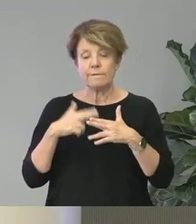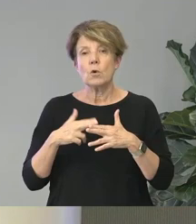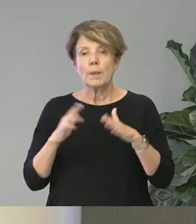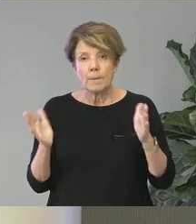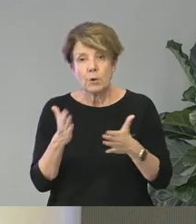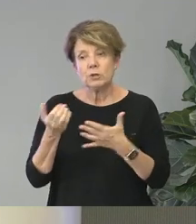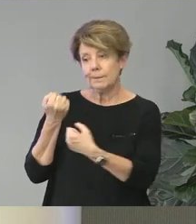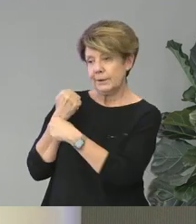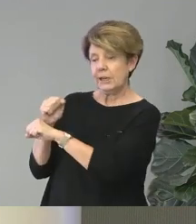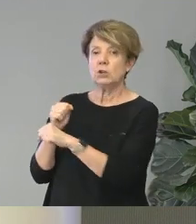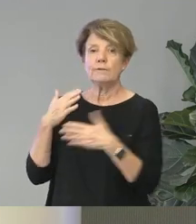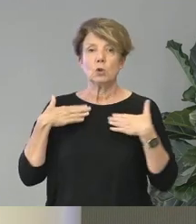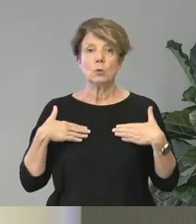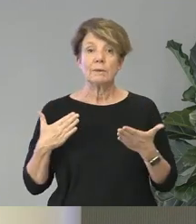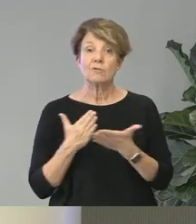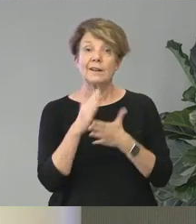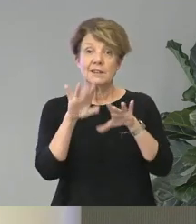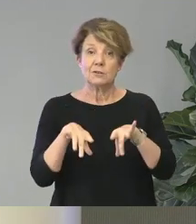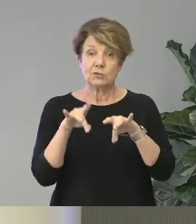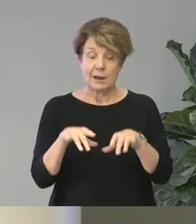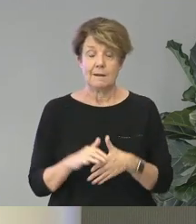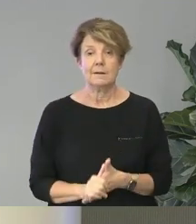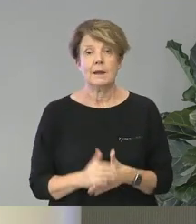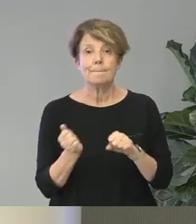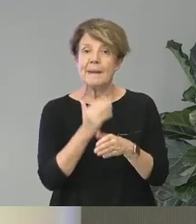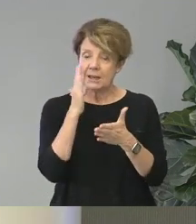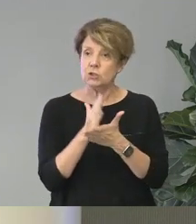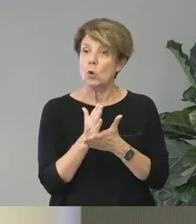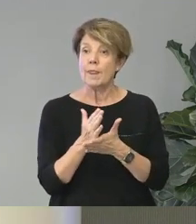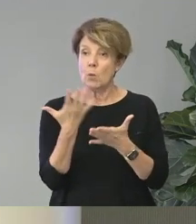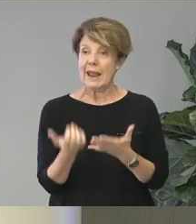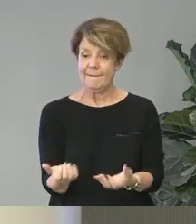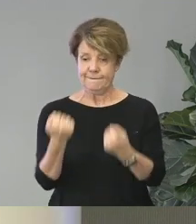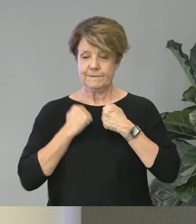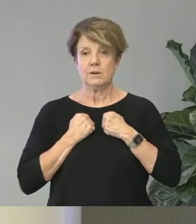rights in Australia. It brings rights home.